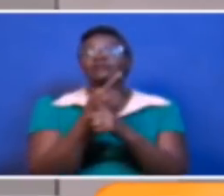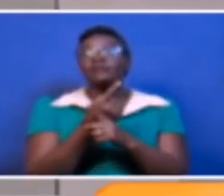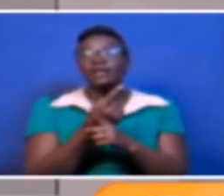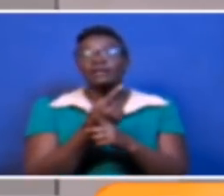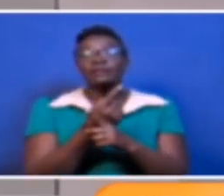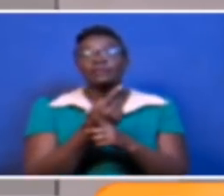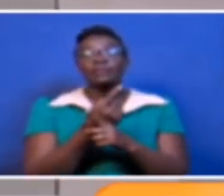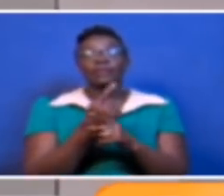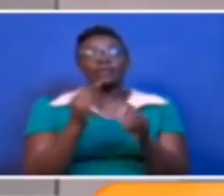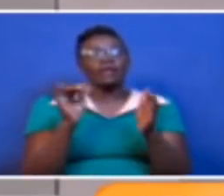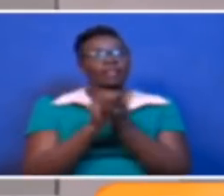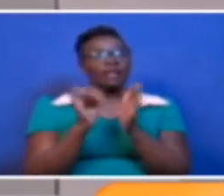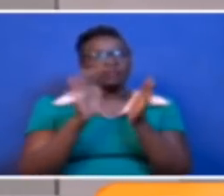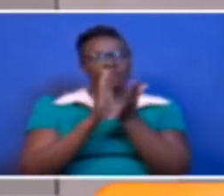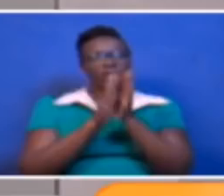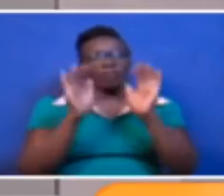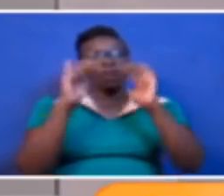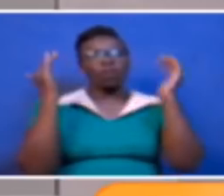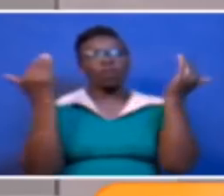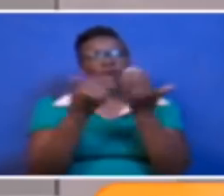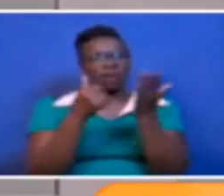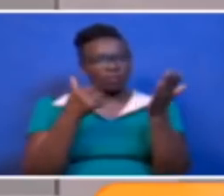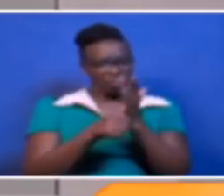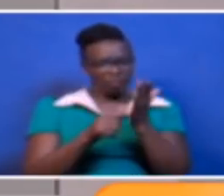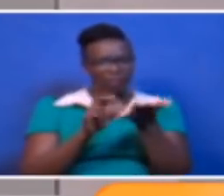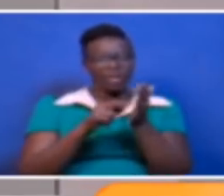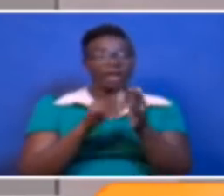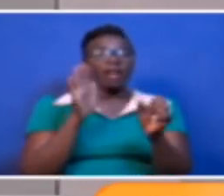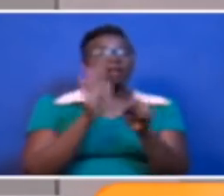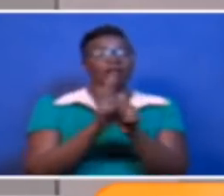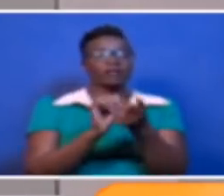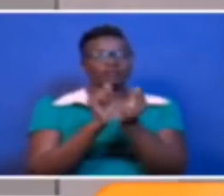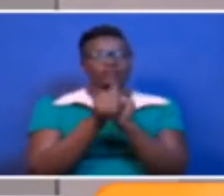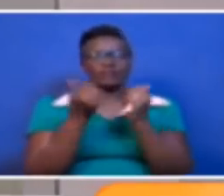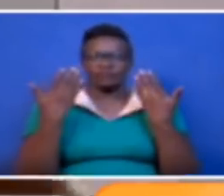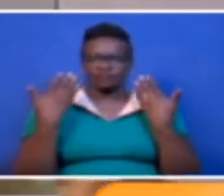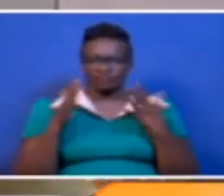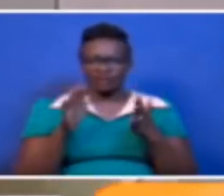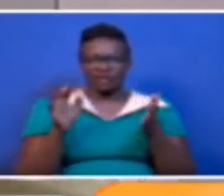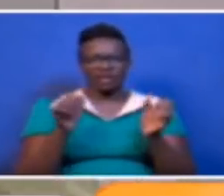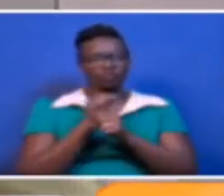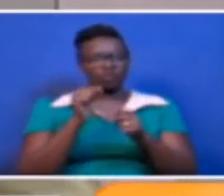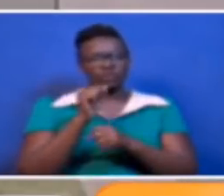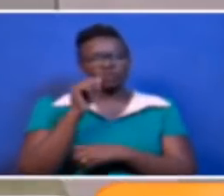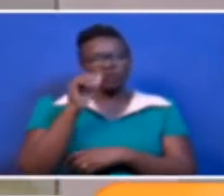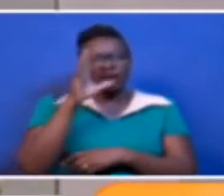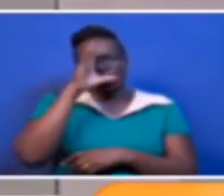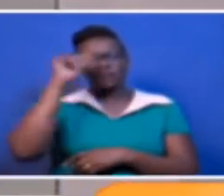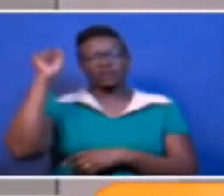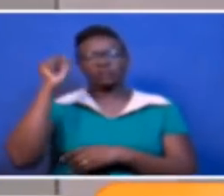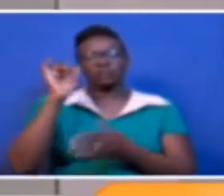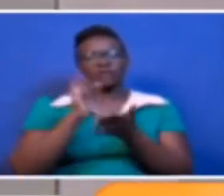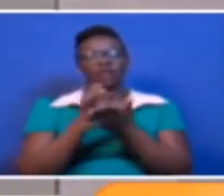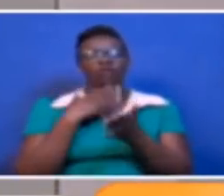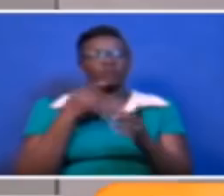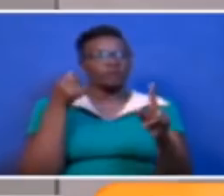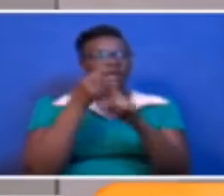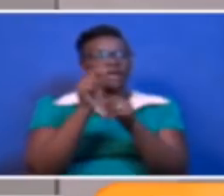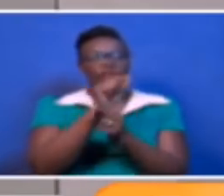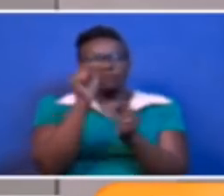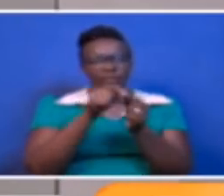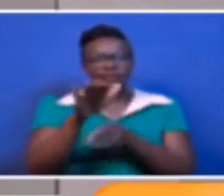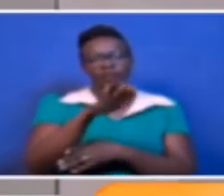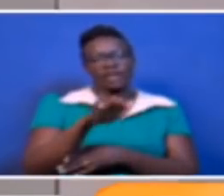it's a global problem. Mm-hmm. And therefore, a lot has changed. You cannot assume that they just want to attack a particular area. Yeah.